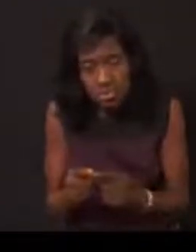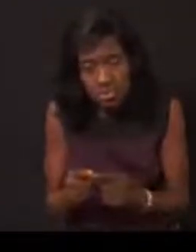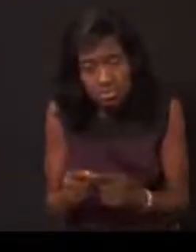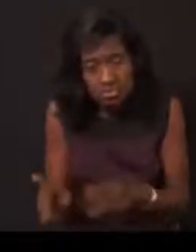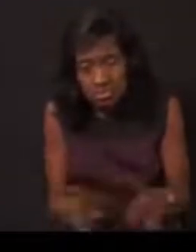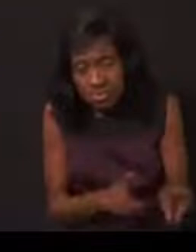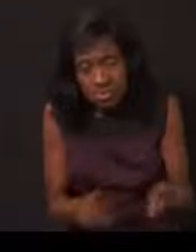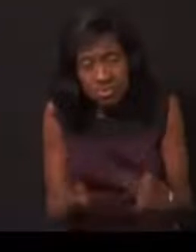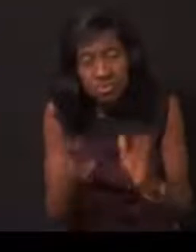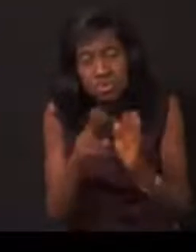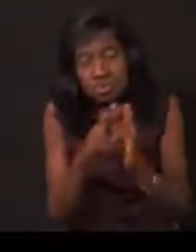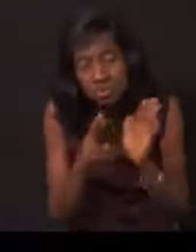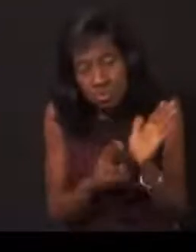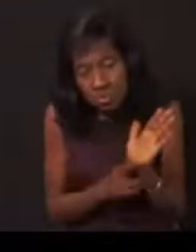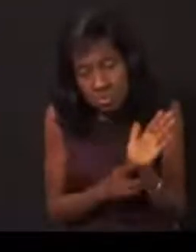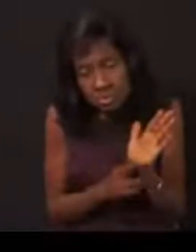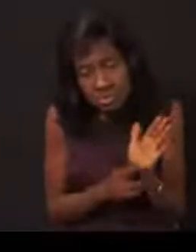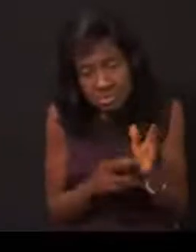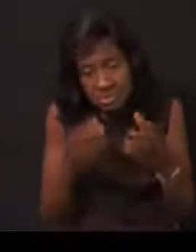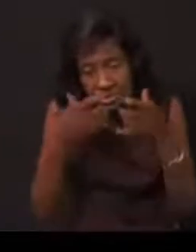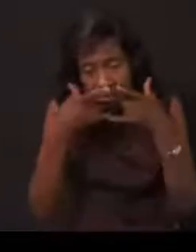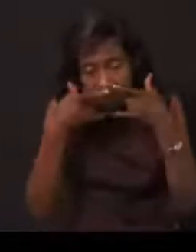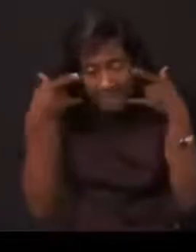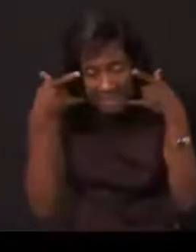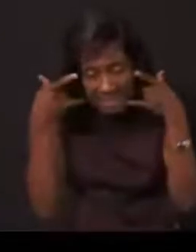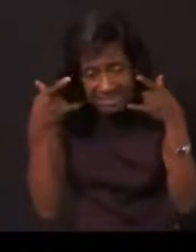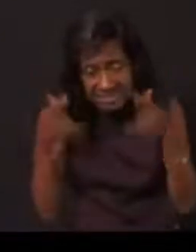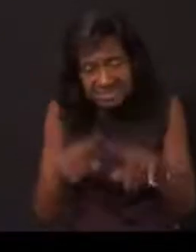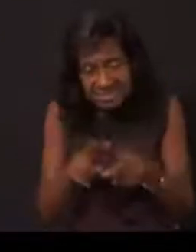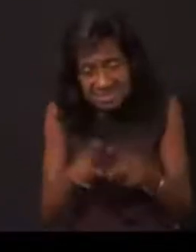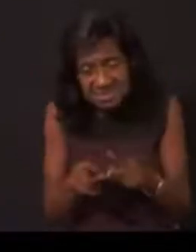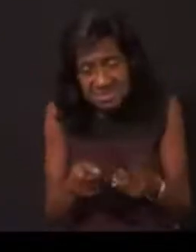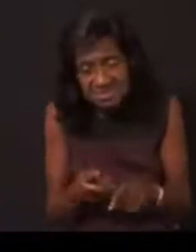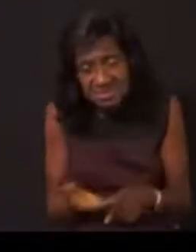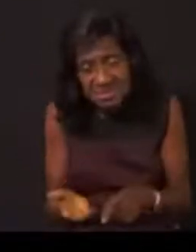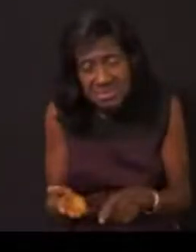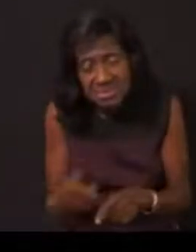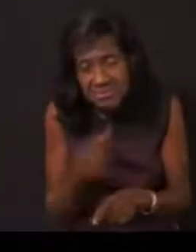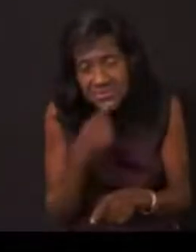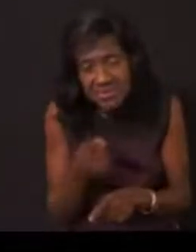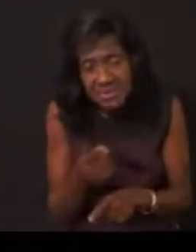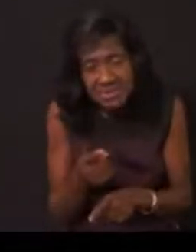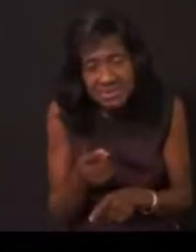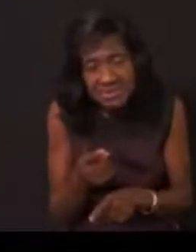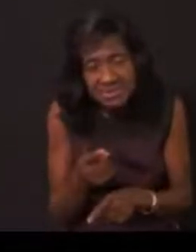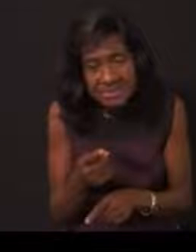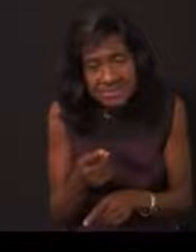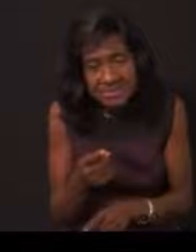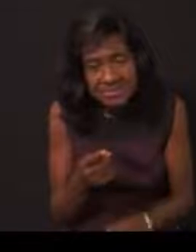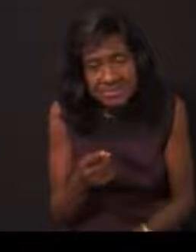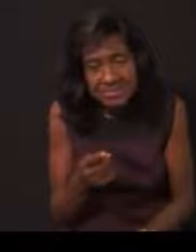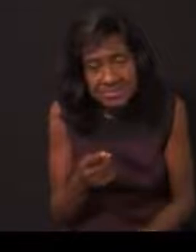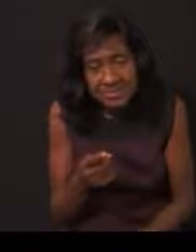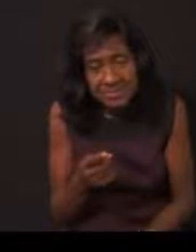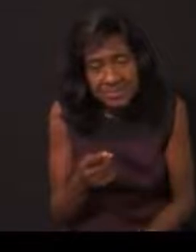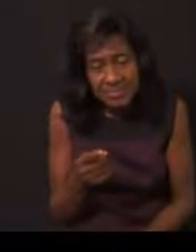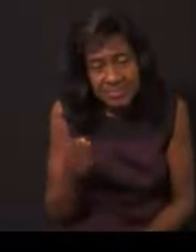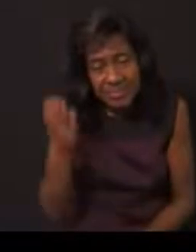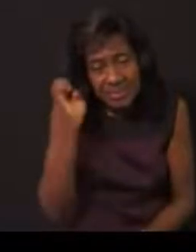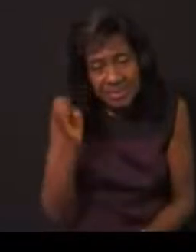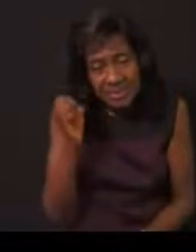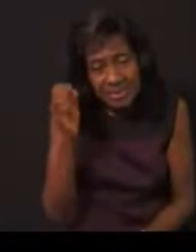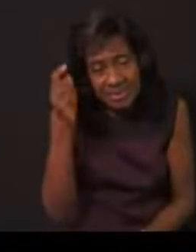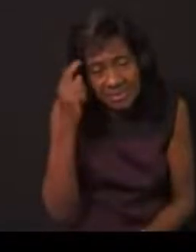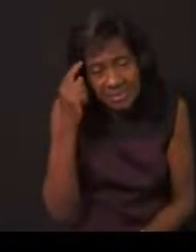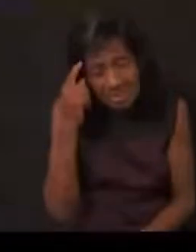masking and that sort of thing. That's the only situation that I'm personally aware of. And I do think the whole thing